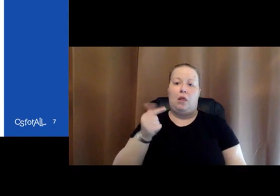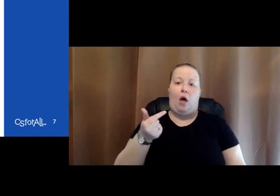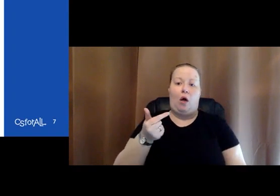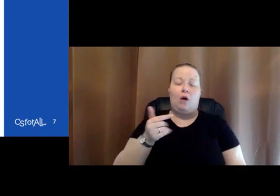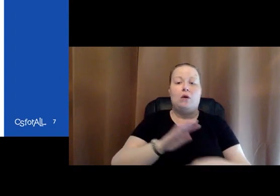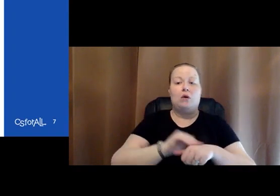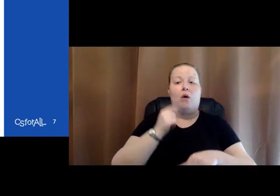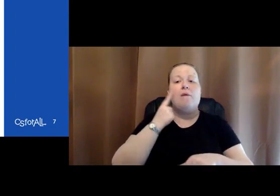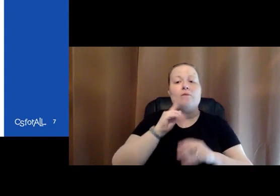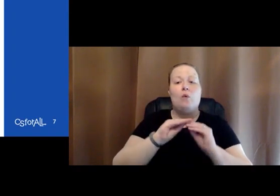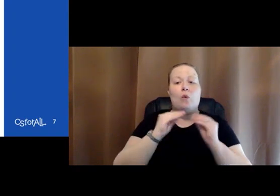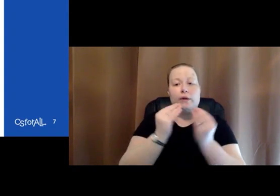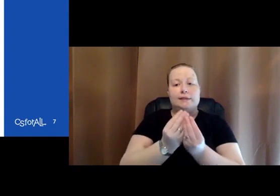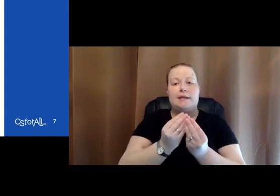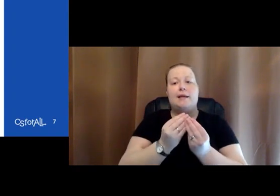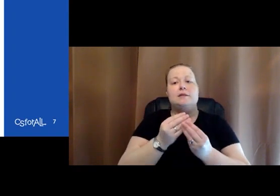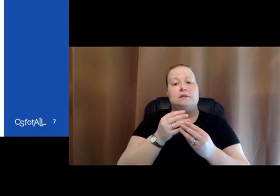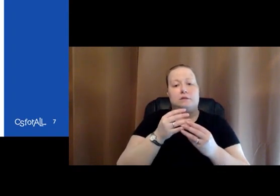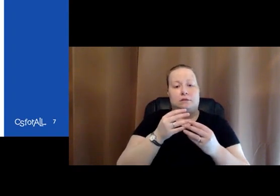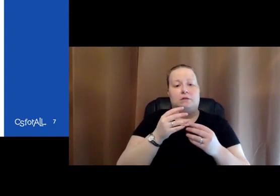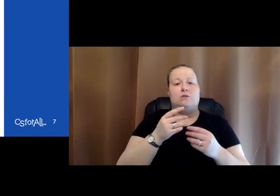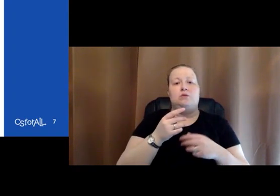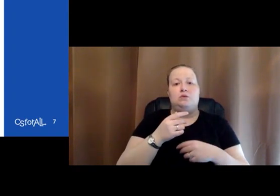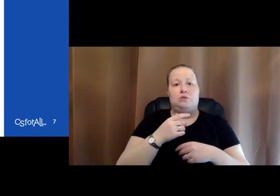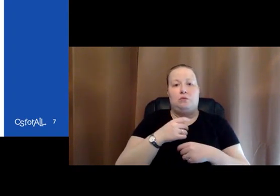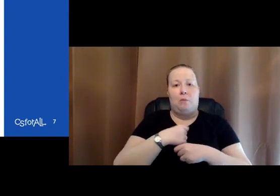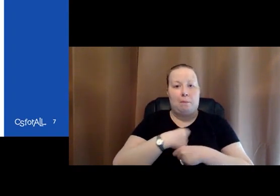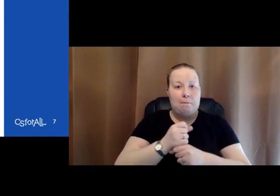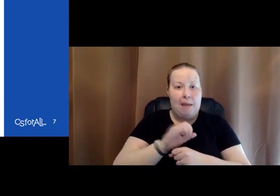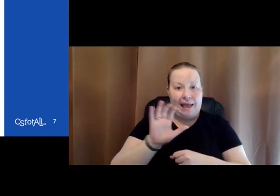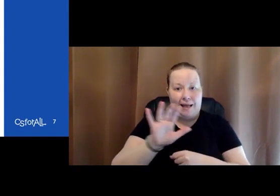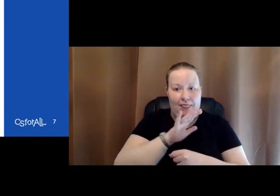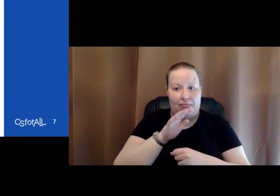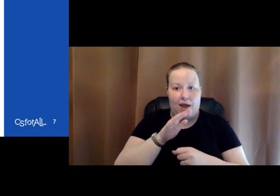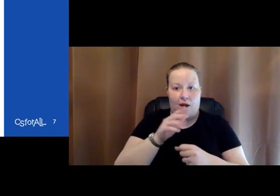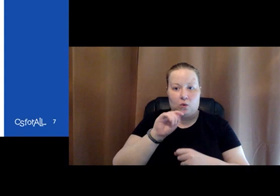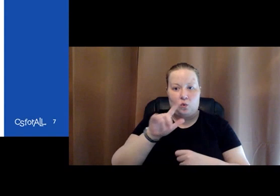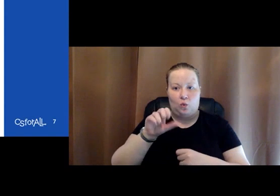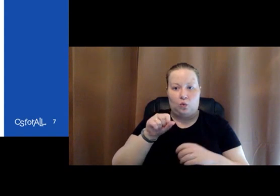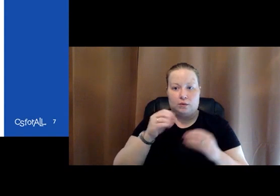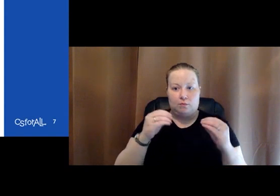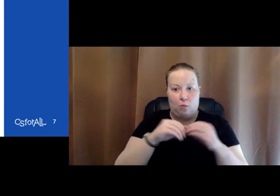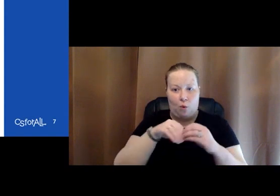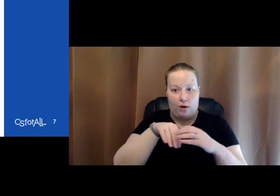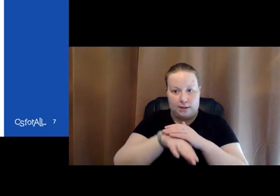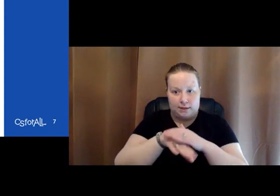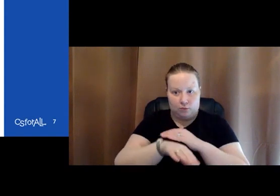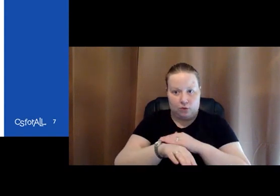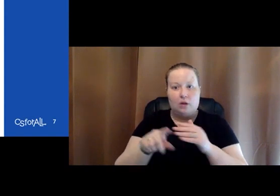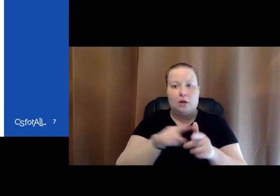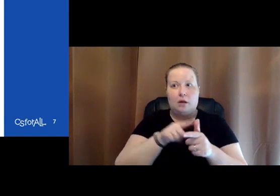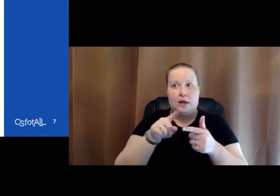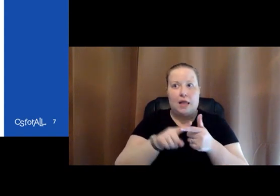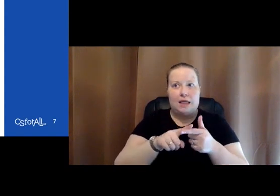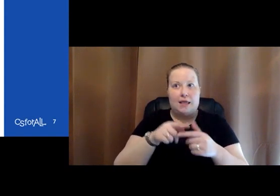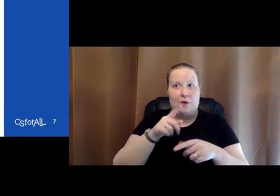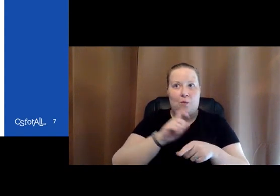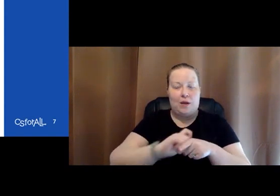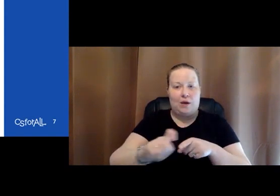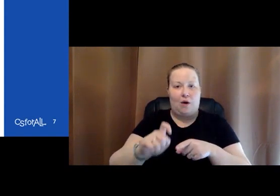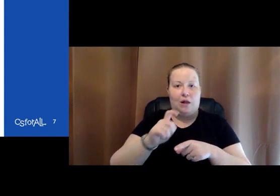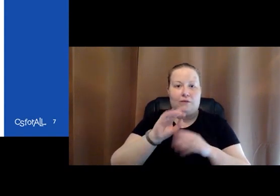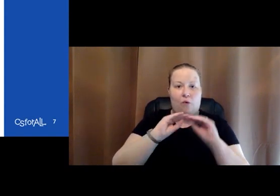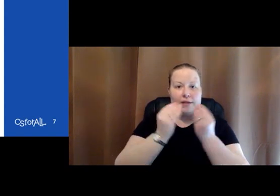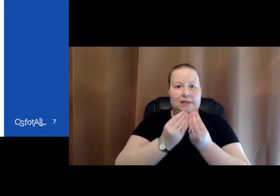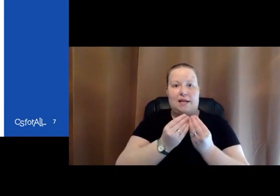organizations to make their resources and tools born accessible. And then we called for organizations to sign a pledge. And